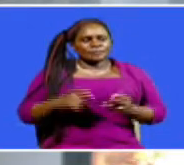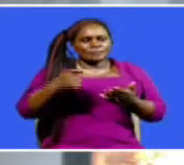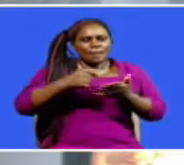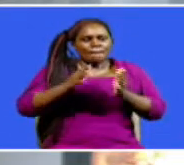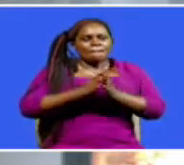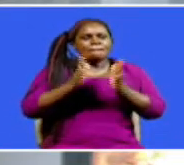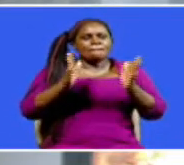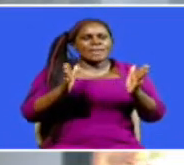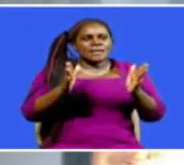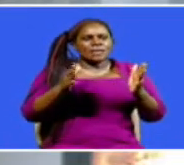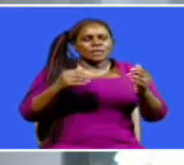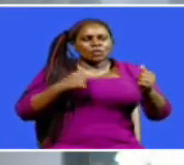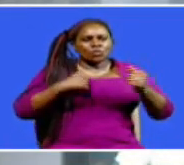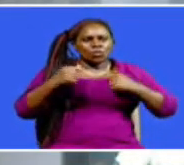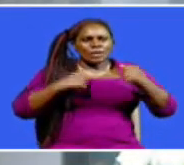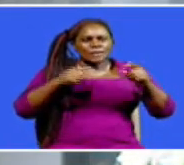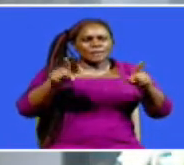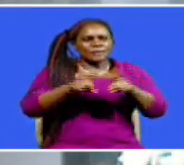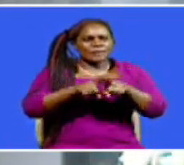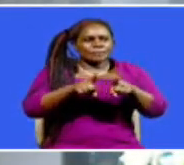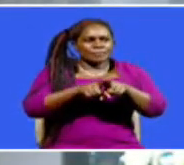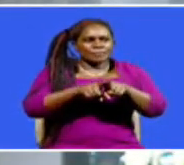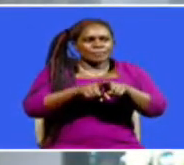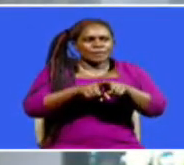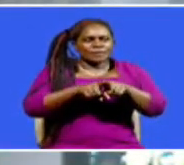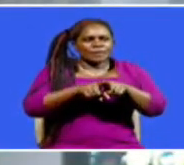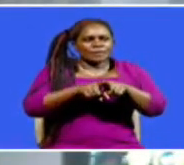major memoranda of understanding at State House,